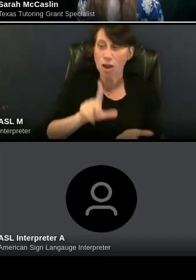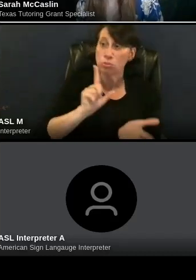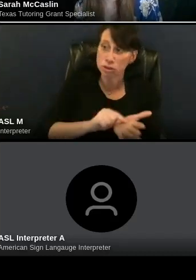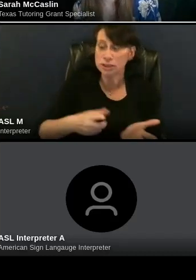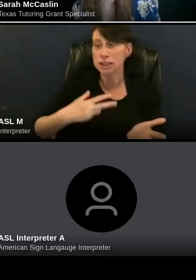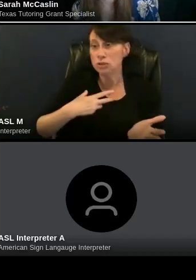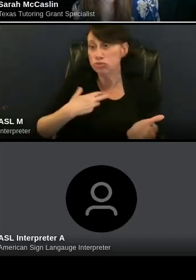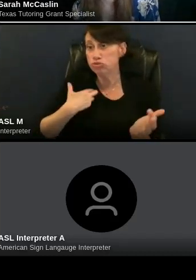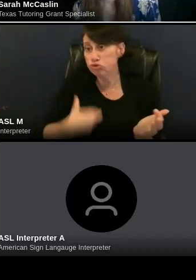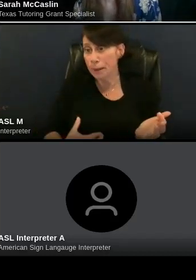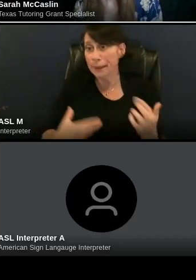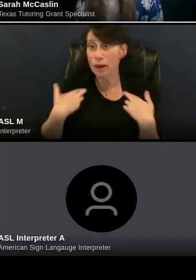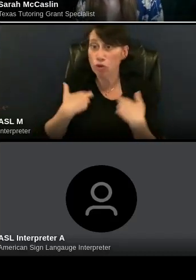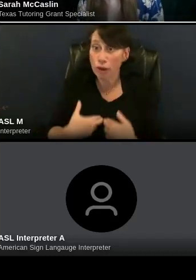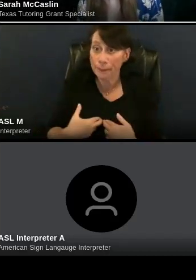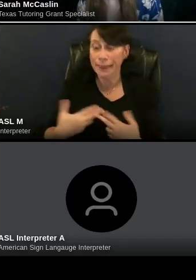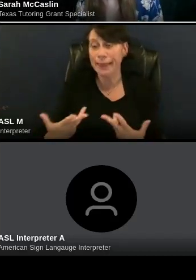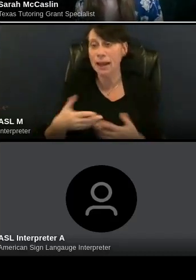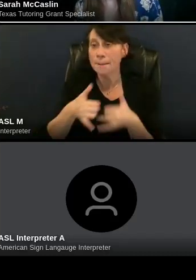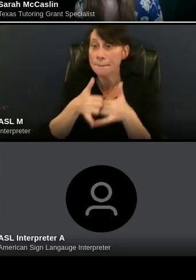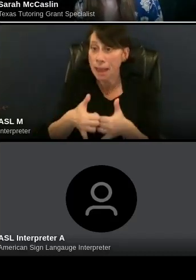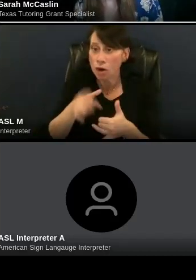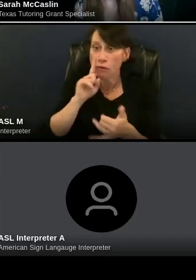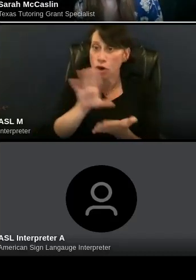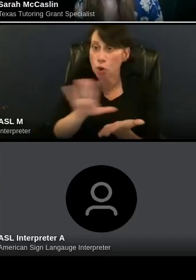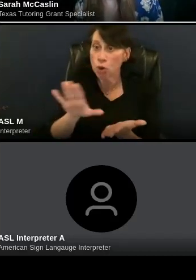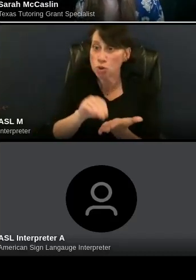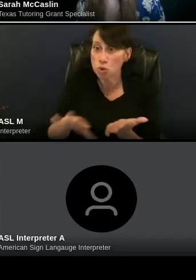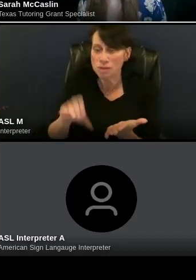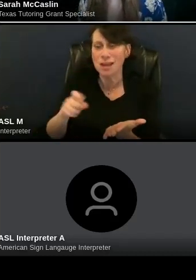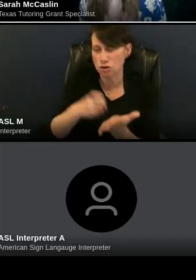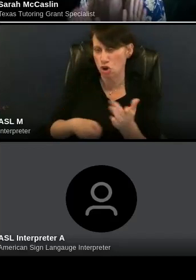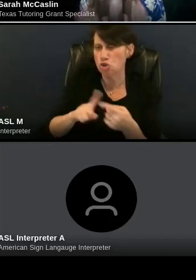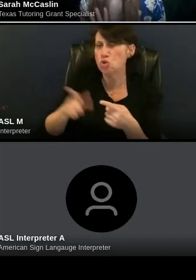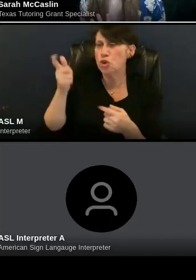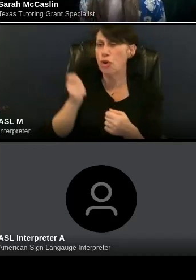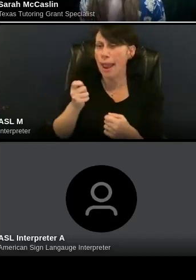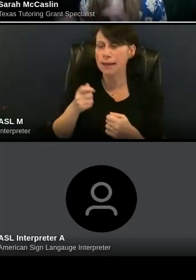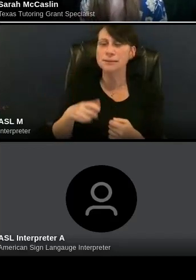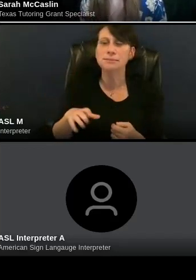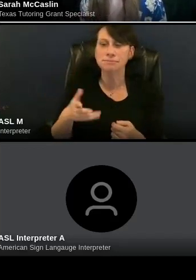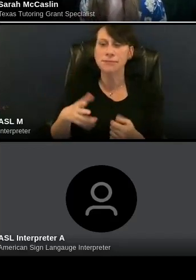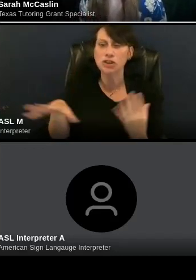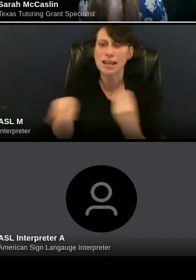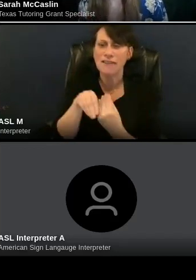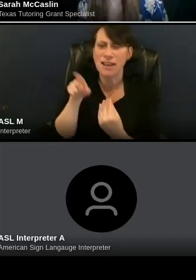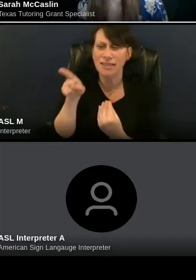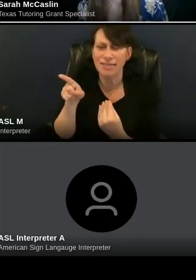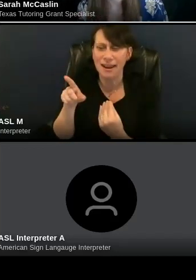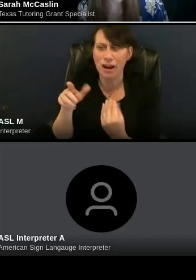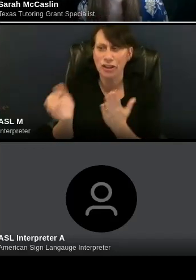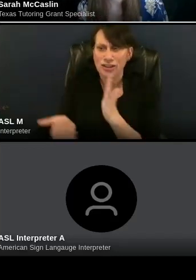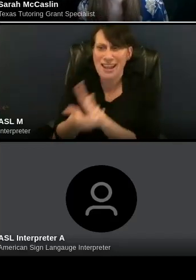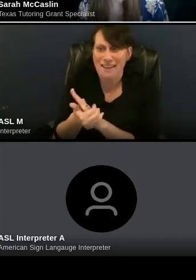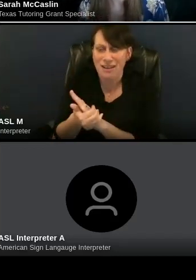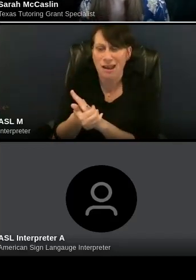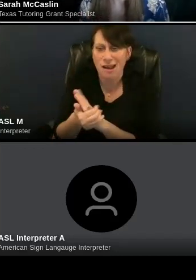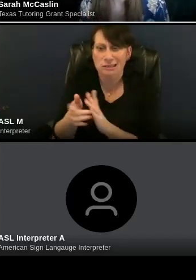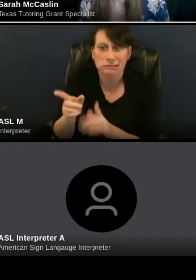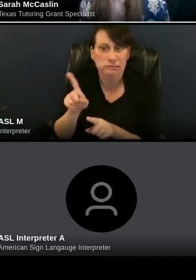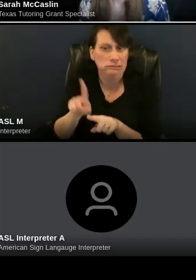ribbons, medals to your students, that's something you can also charge to the grant. There's kind of a caveat there, but we'll address it here in just a second.